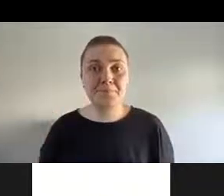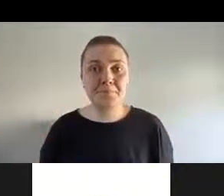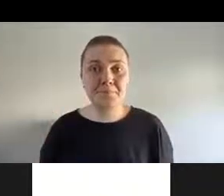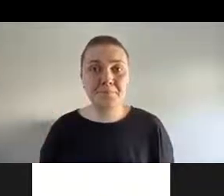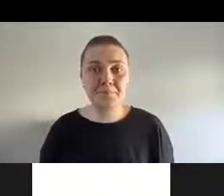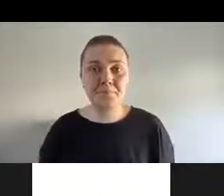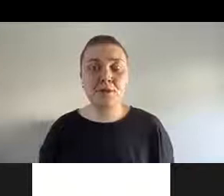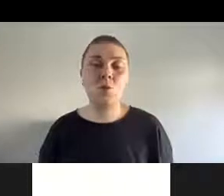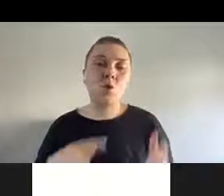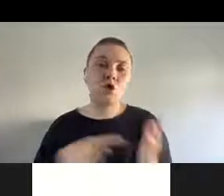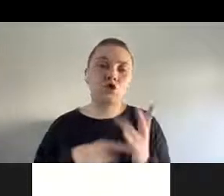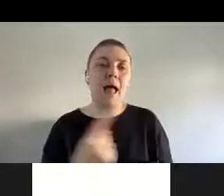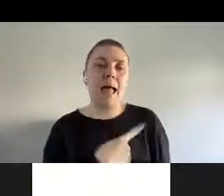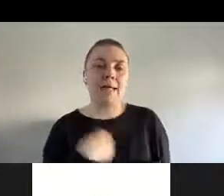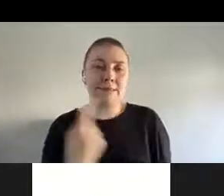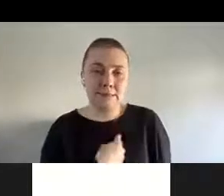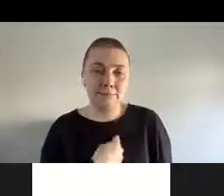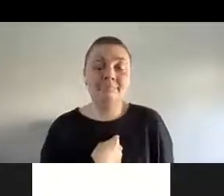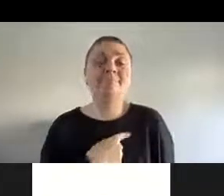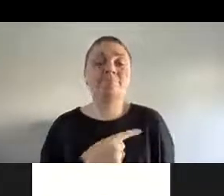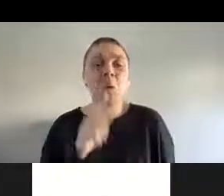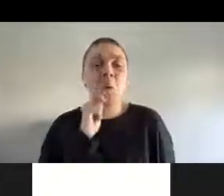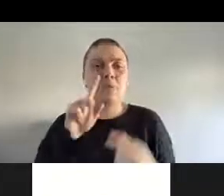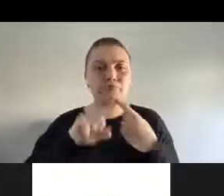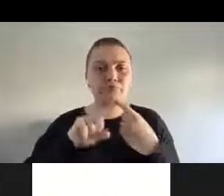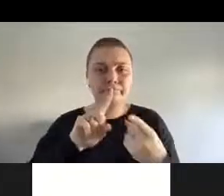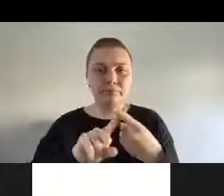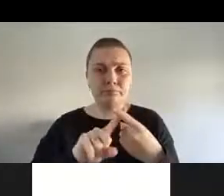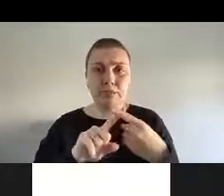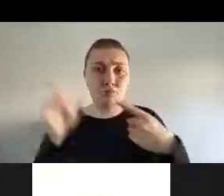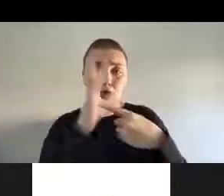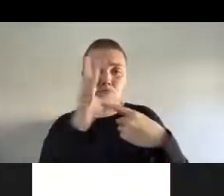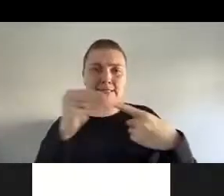to us rather, will continue to be deprioritised.